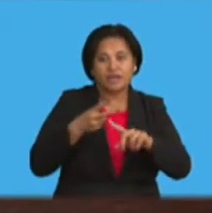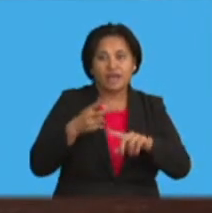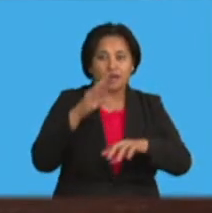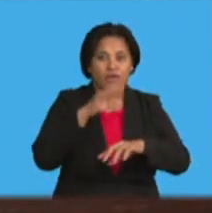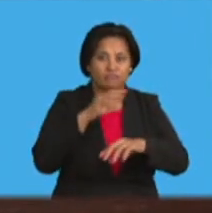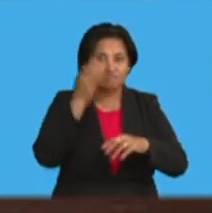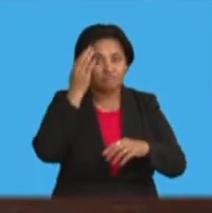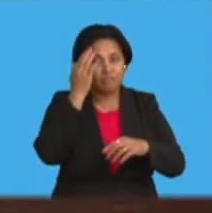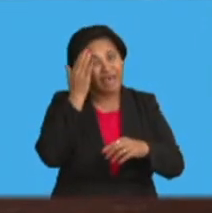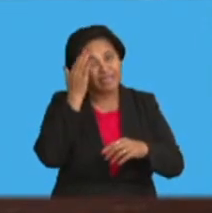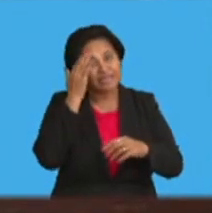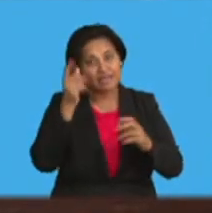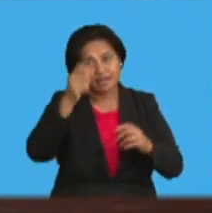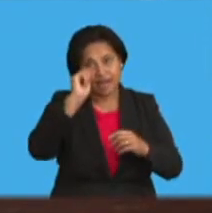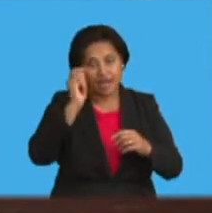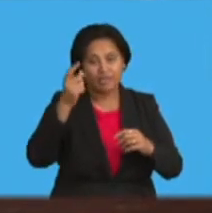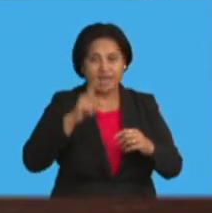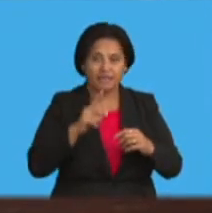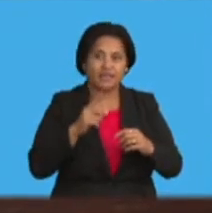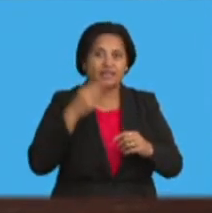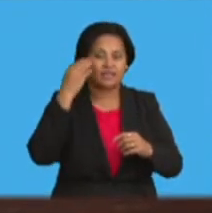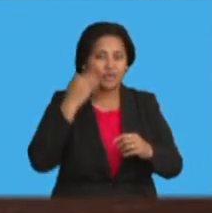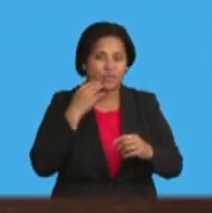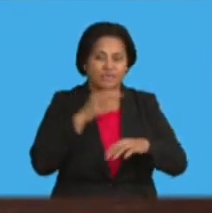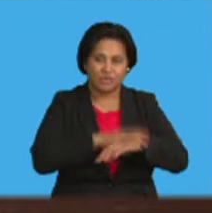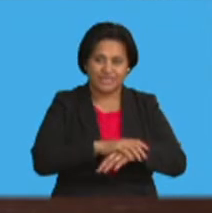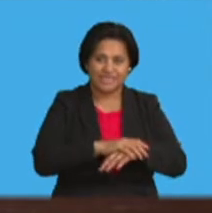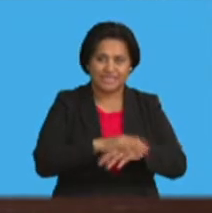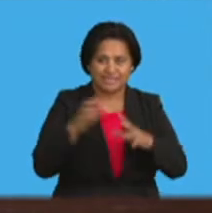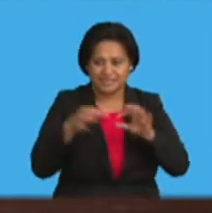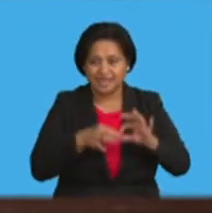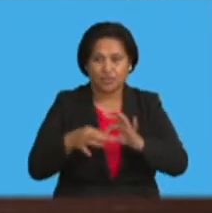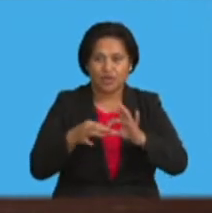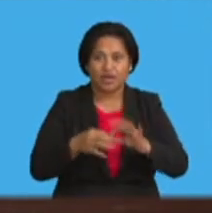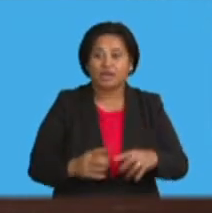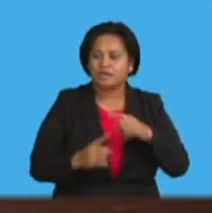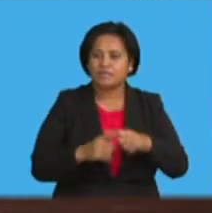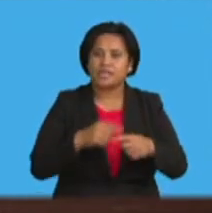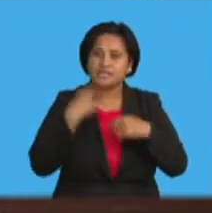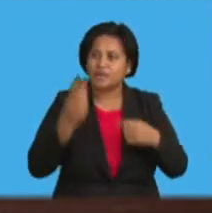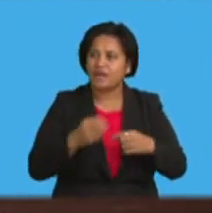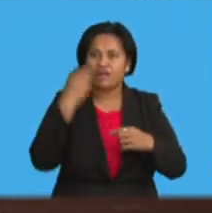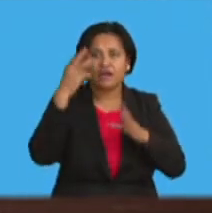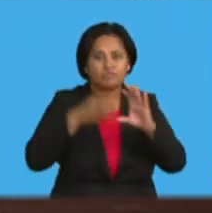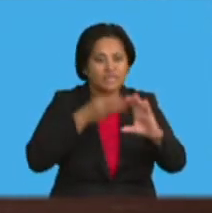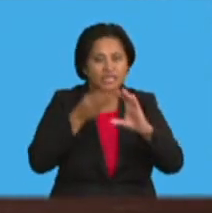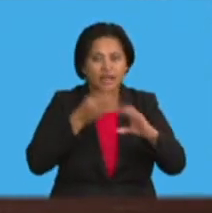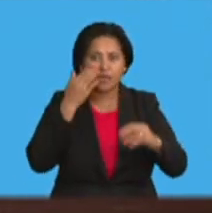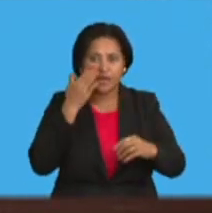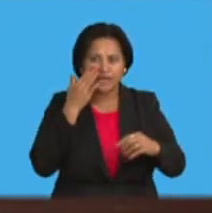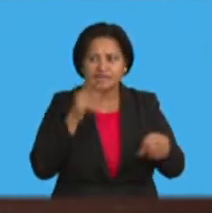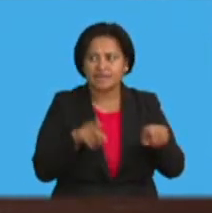Women's Network. Also, Madam Speaker, in the increase in media awareness. For example, Crime